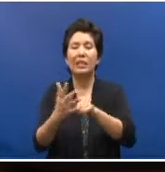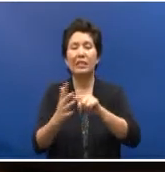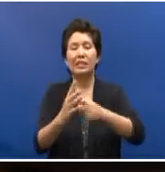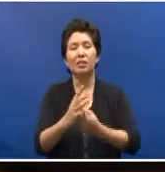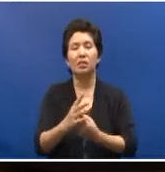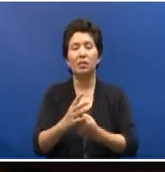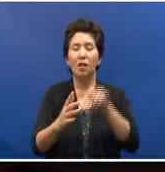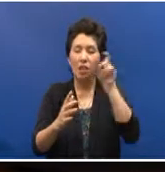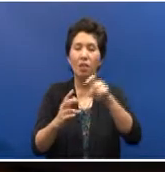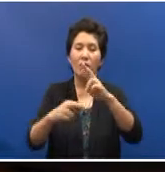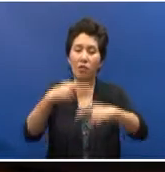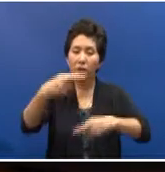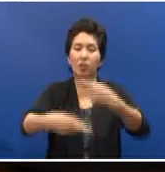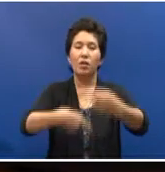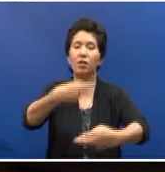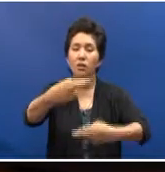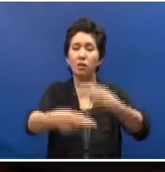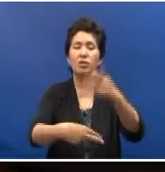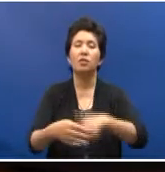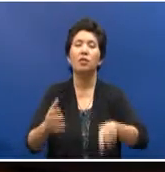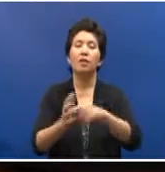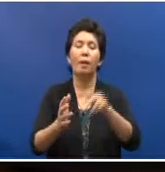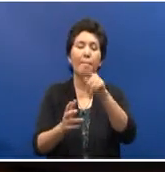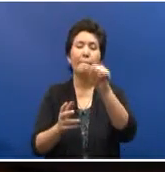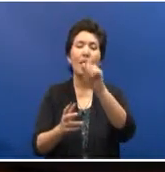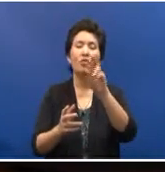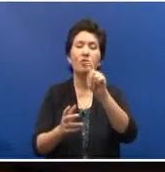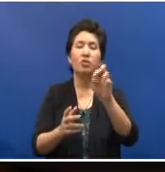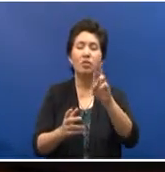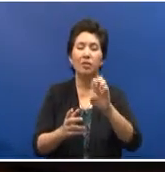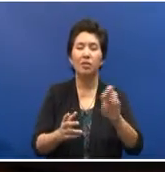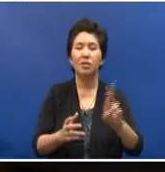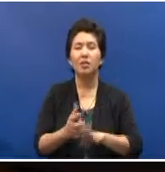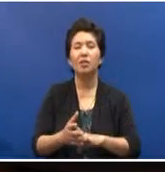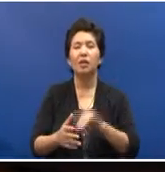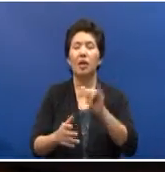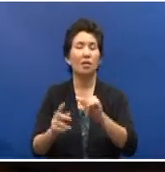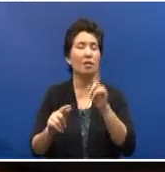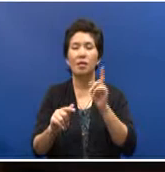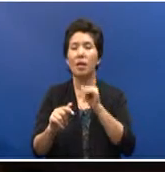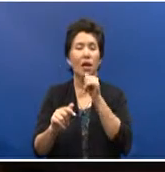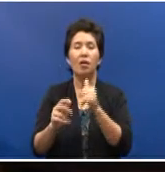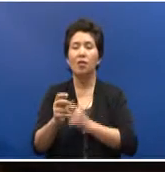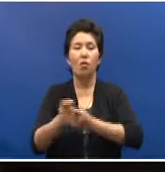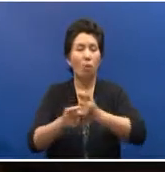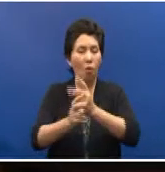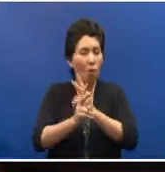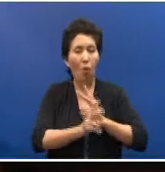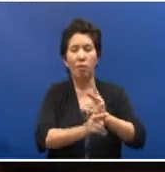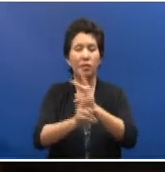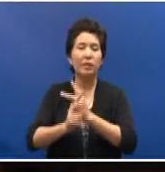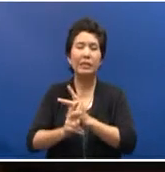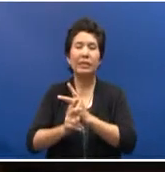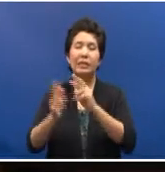so they need regulation. Okay, so pastures, as a rule, are never controlled by any single